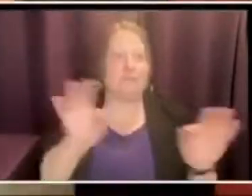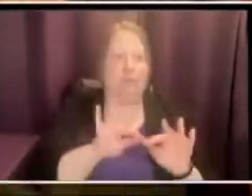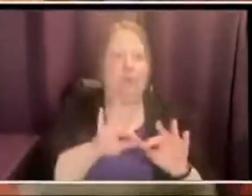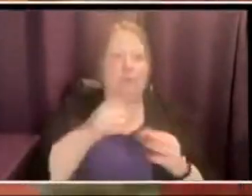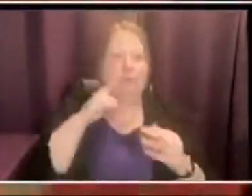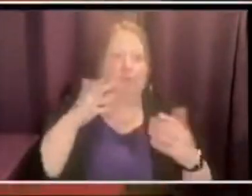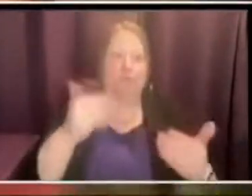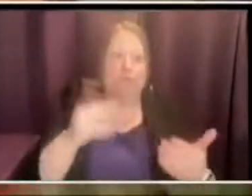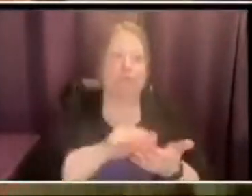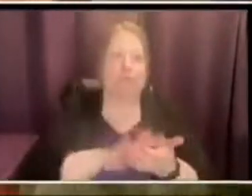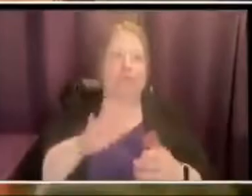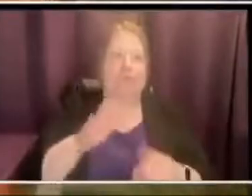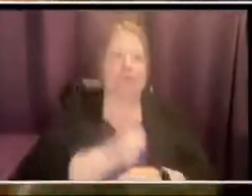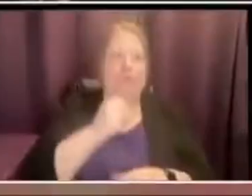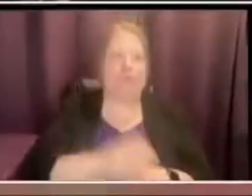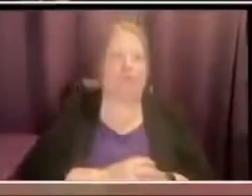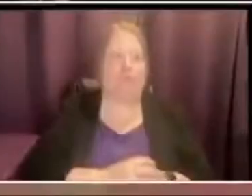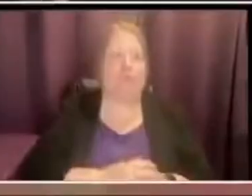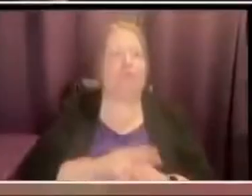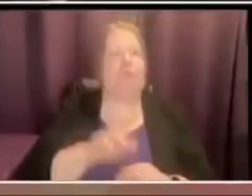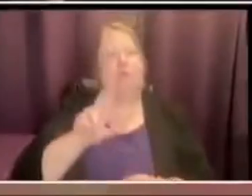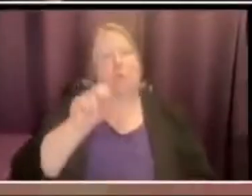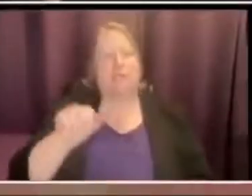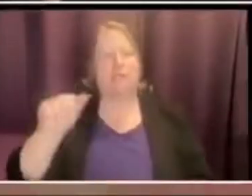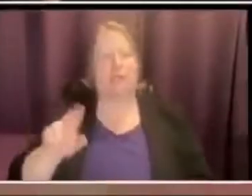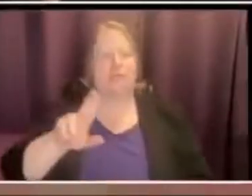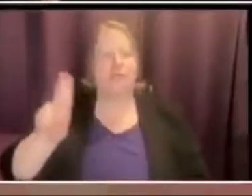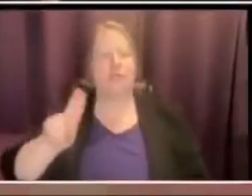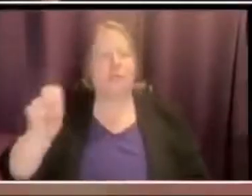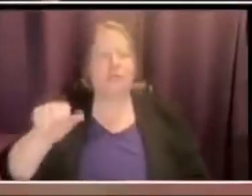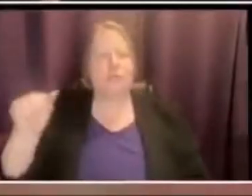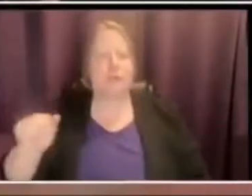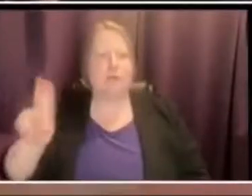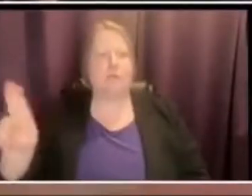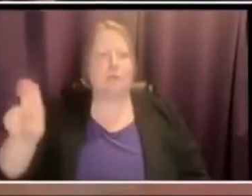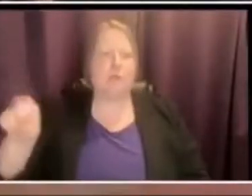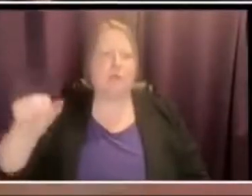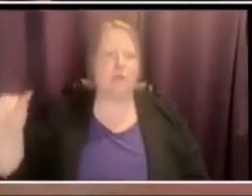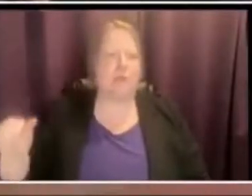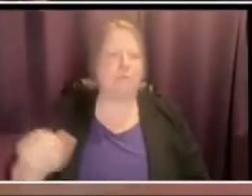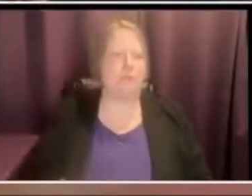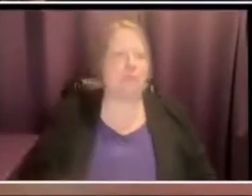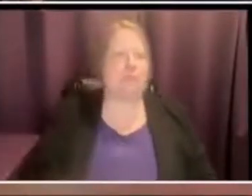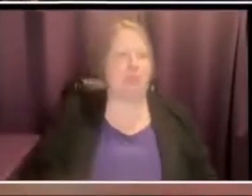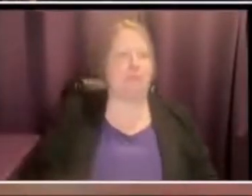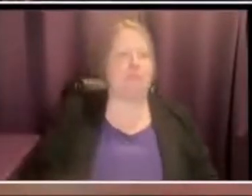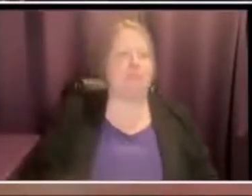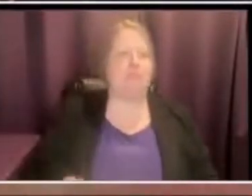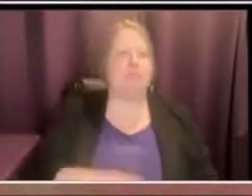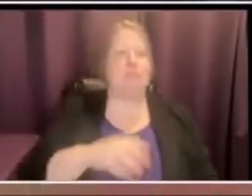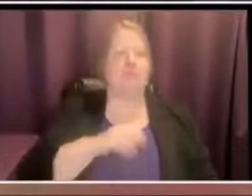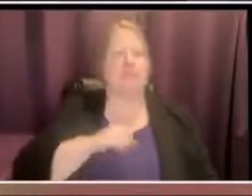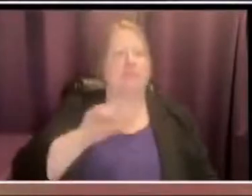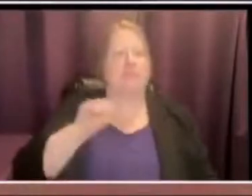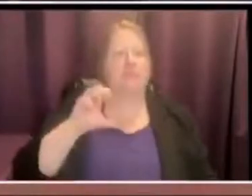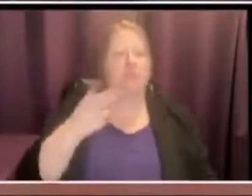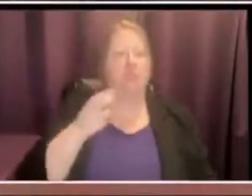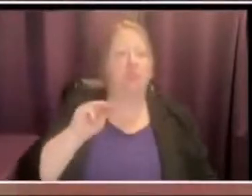USA! USA! Senator Schumer is at a secure location, and they're locked down in the